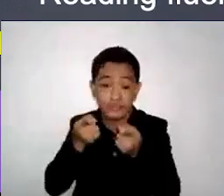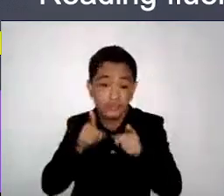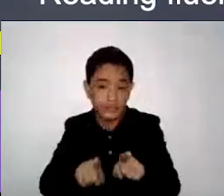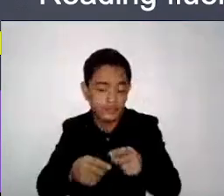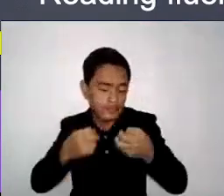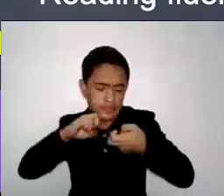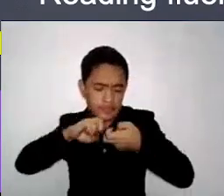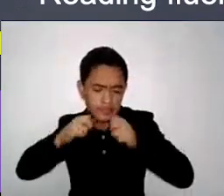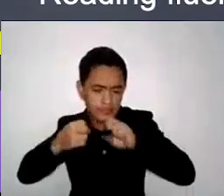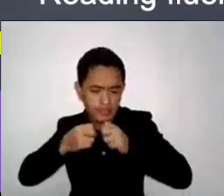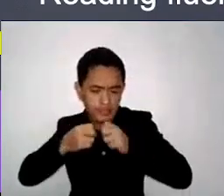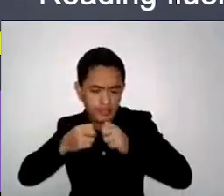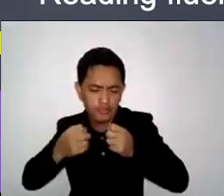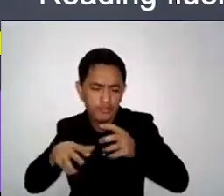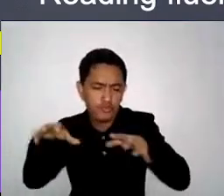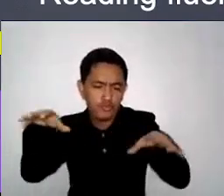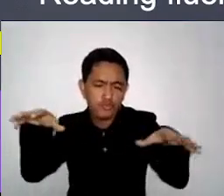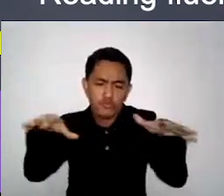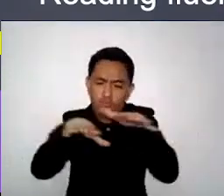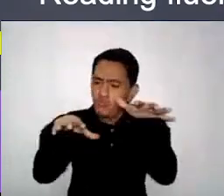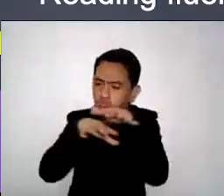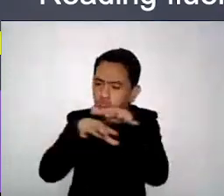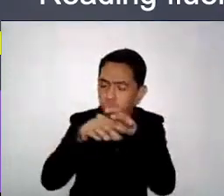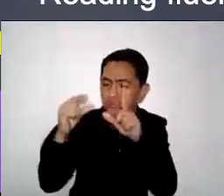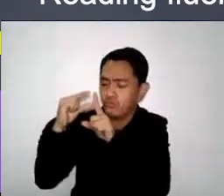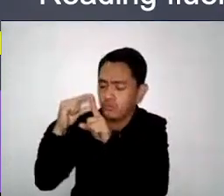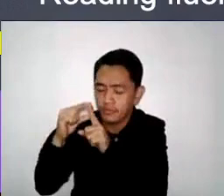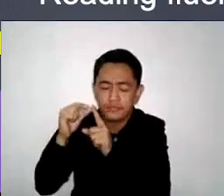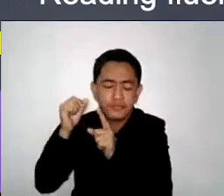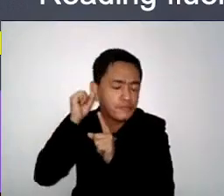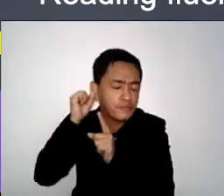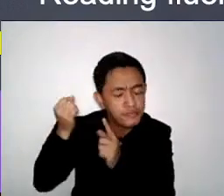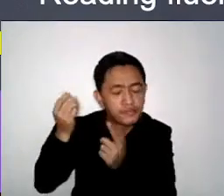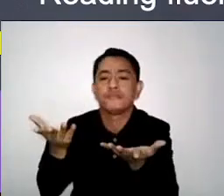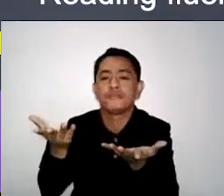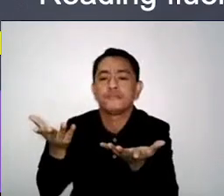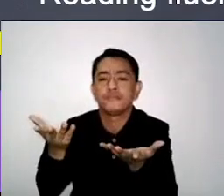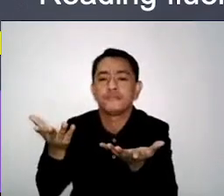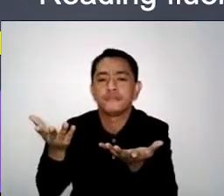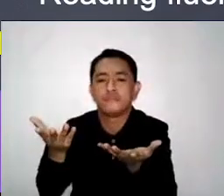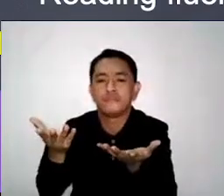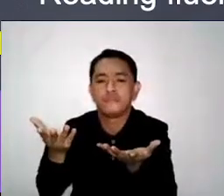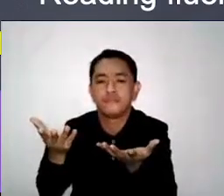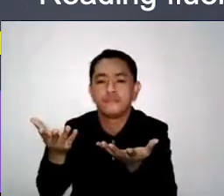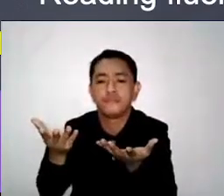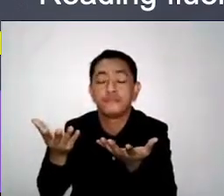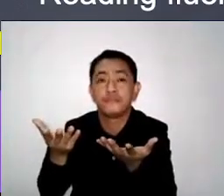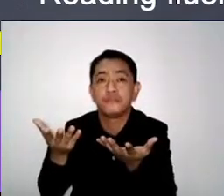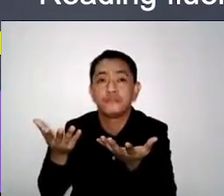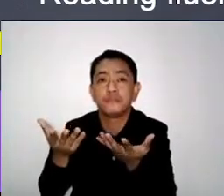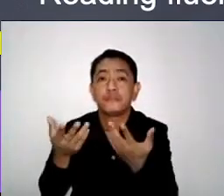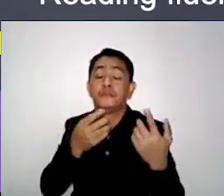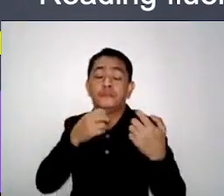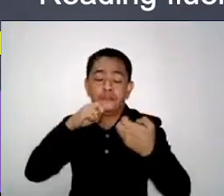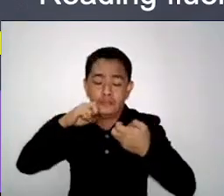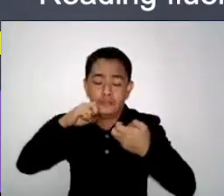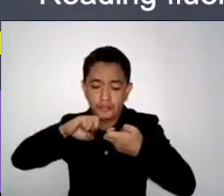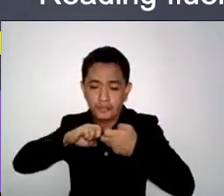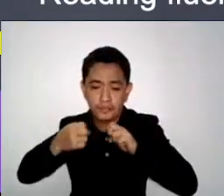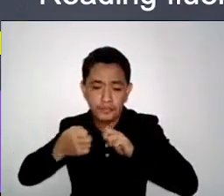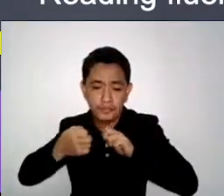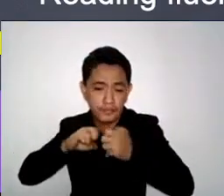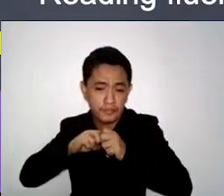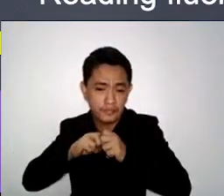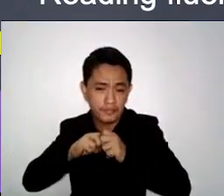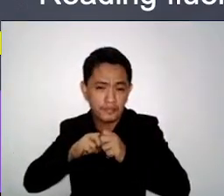the sounds of a word. The learner may also have difficulty building his or her bank of basic